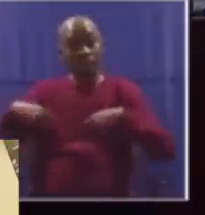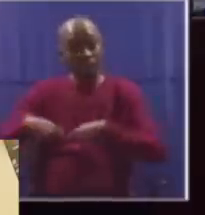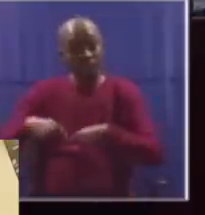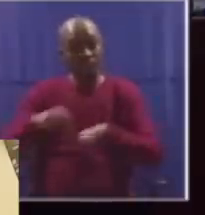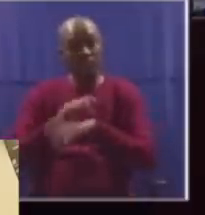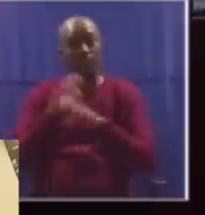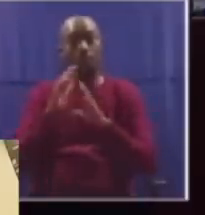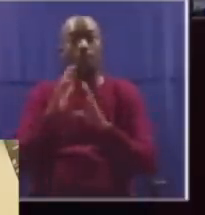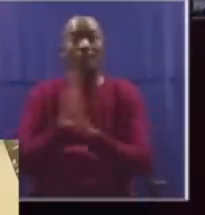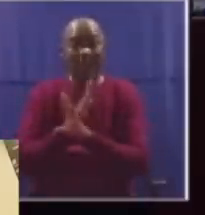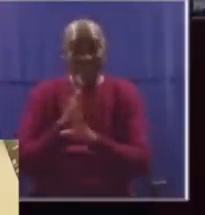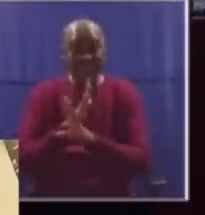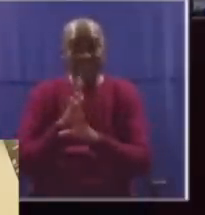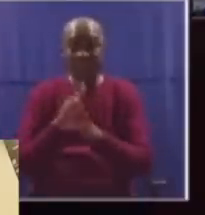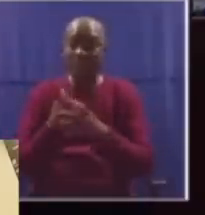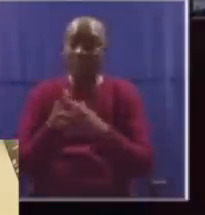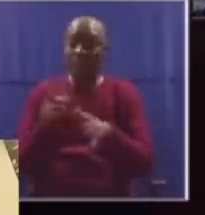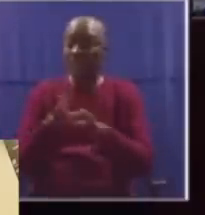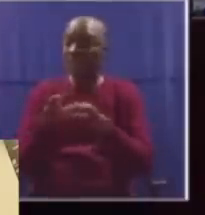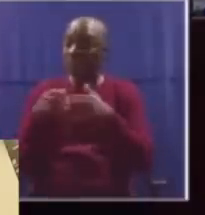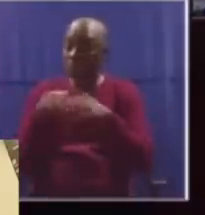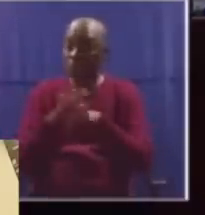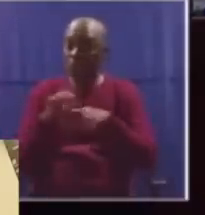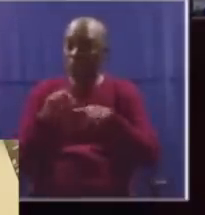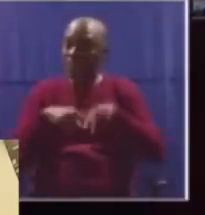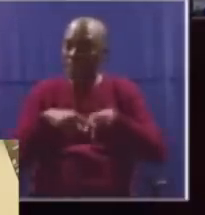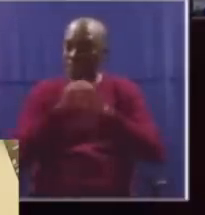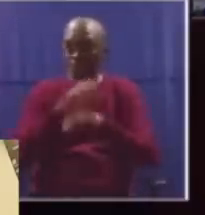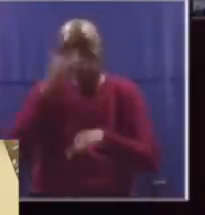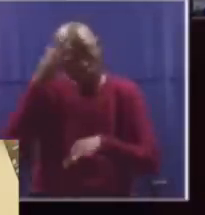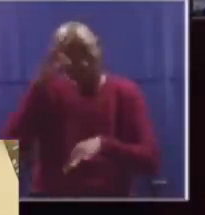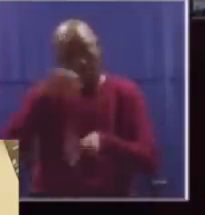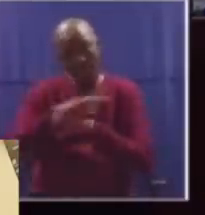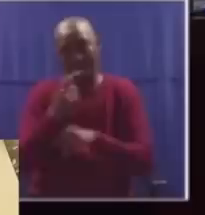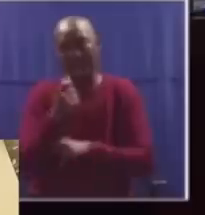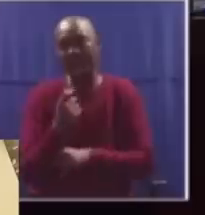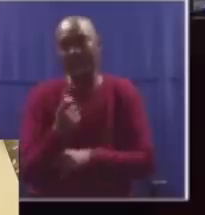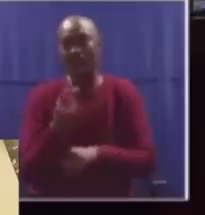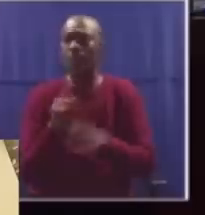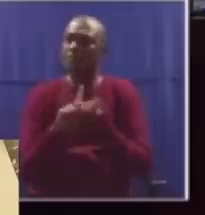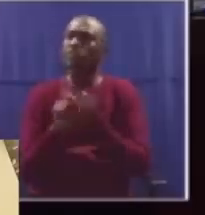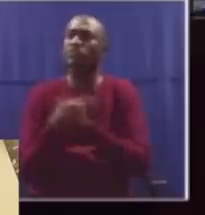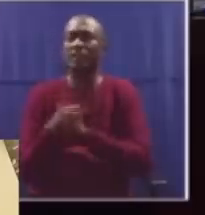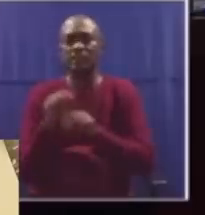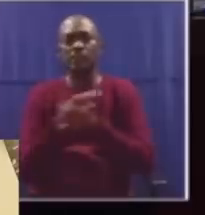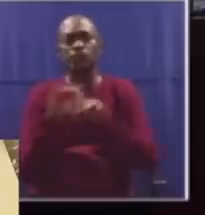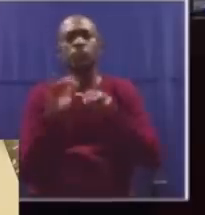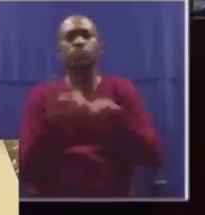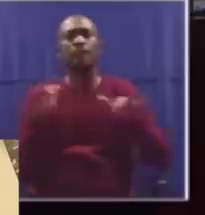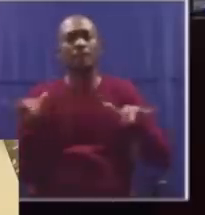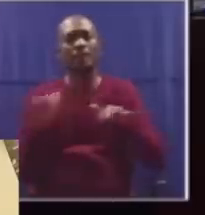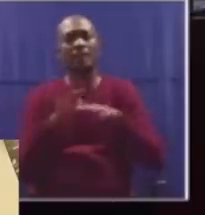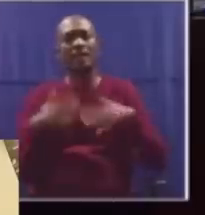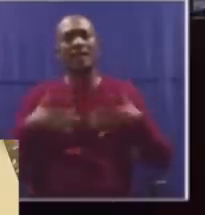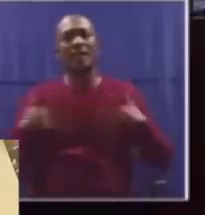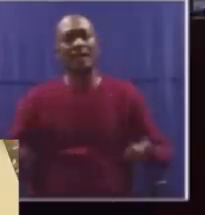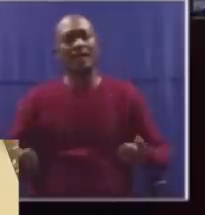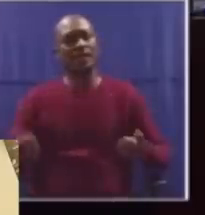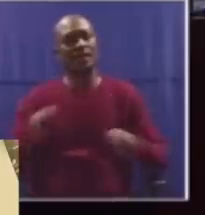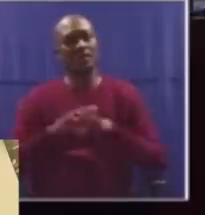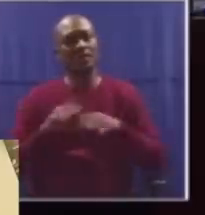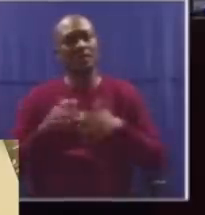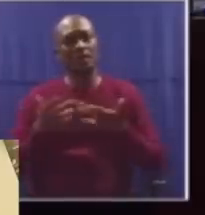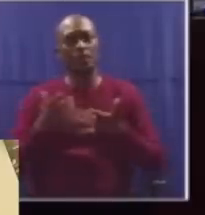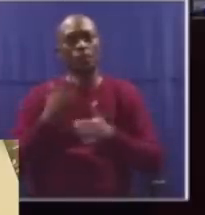be dependent on government funds, effectively making them public health facilities without the benefit of